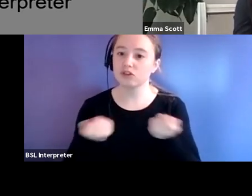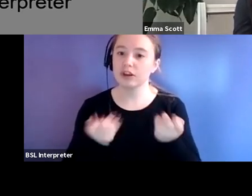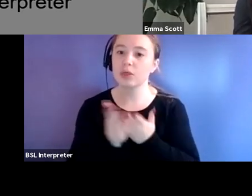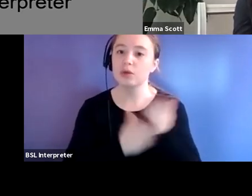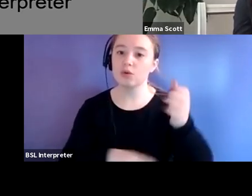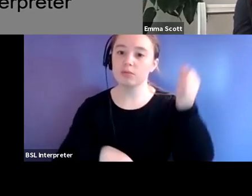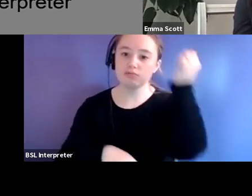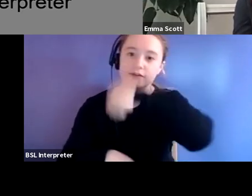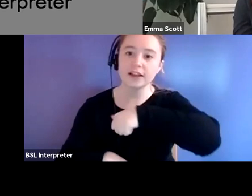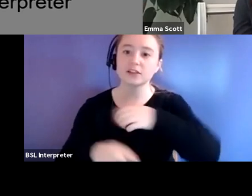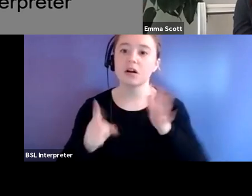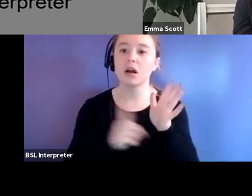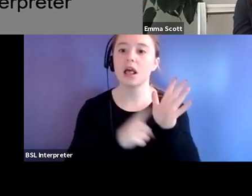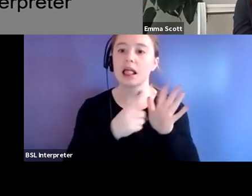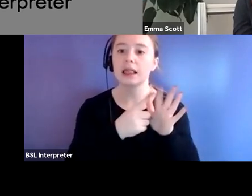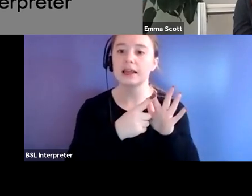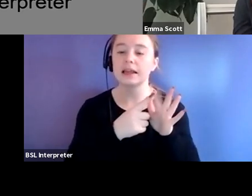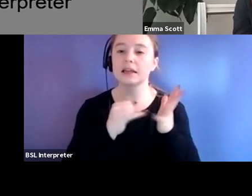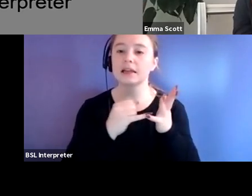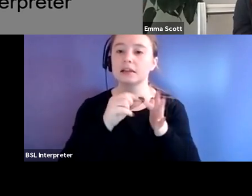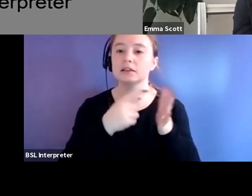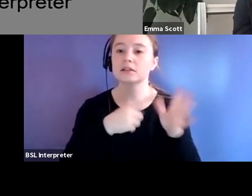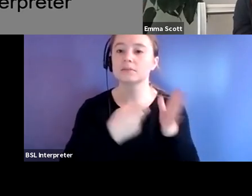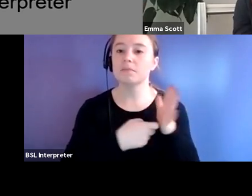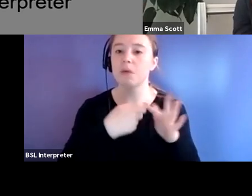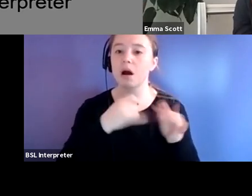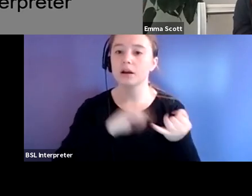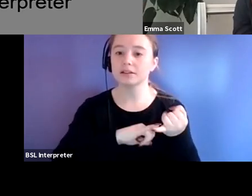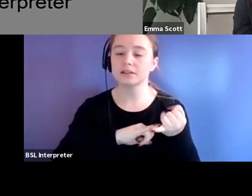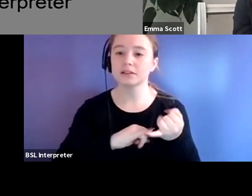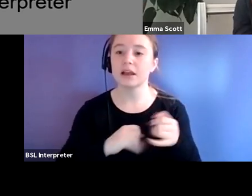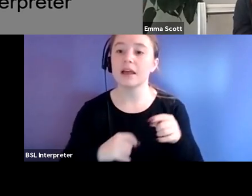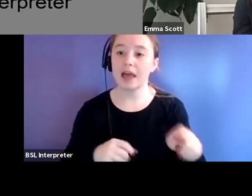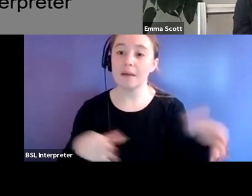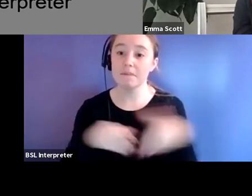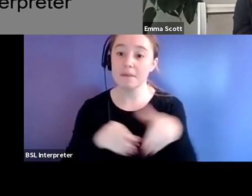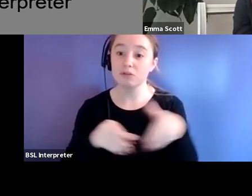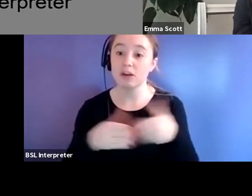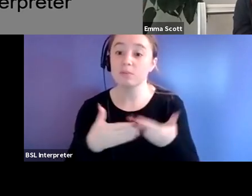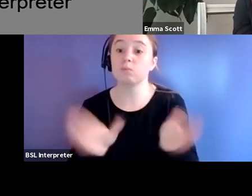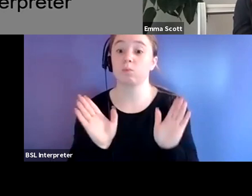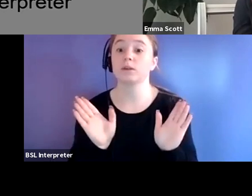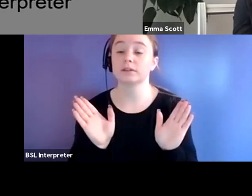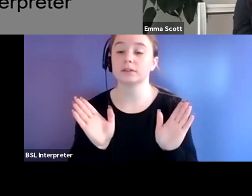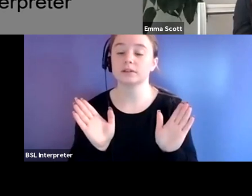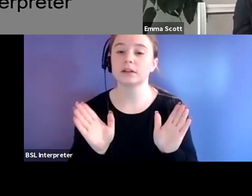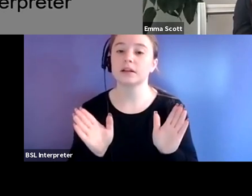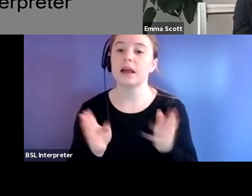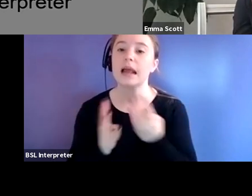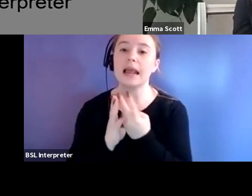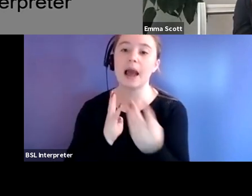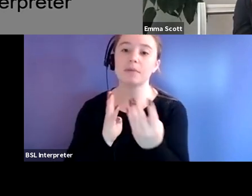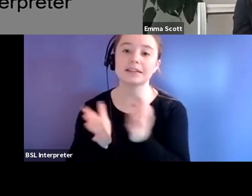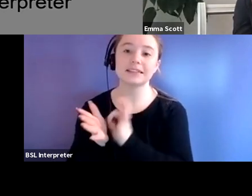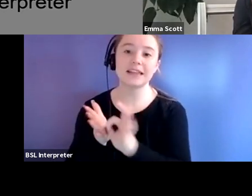Sparks. It's got a membership of the review group, which is wide-ranging. And I guess one of the things that the Cabinet Secretary asked us to